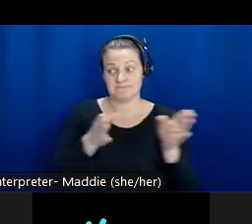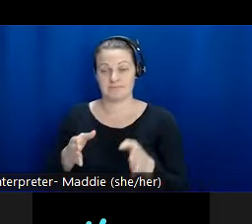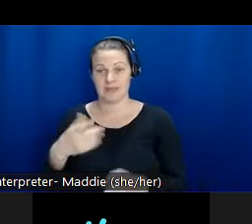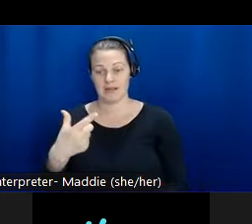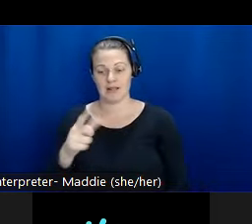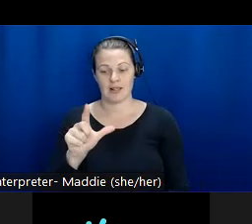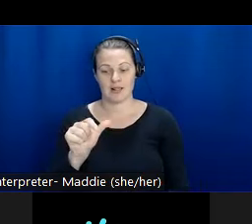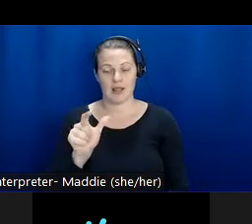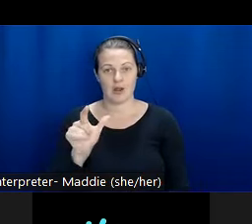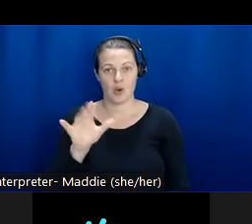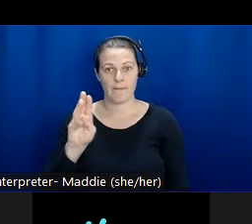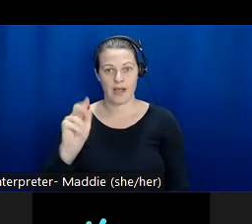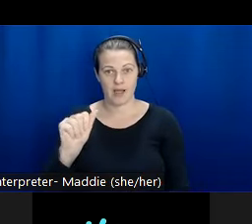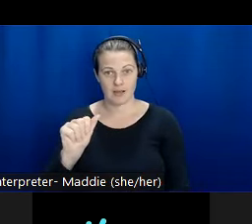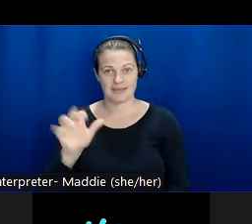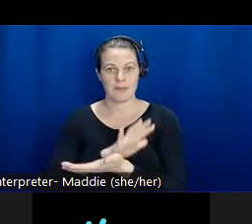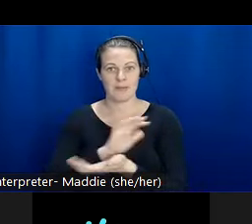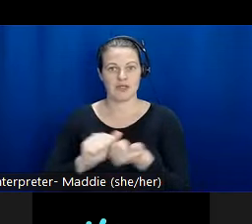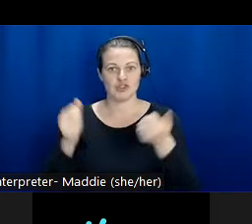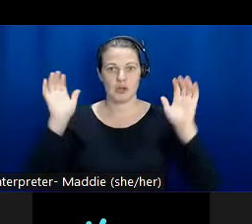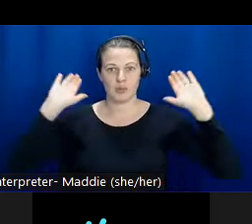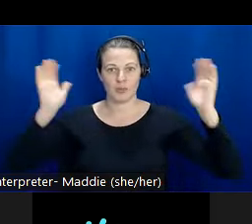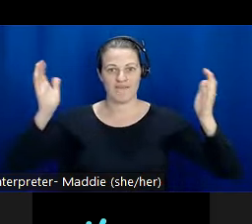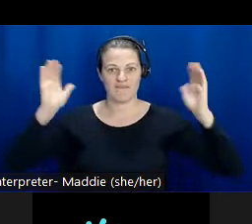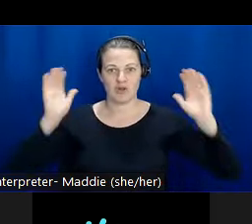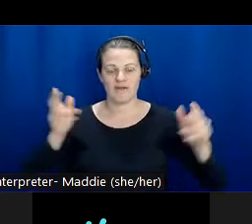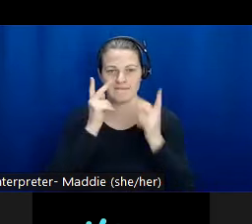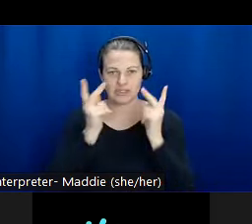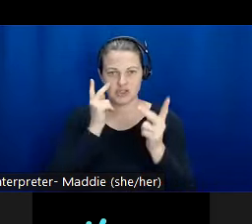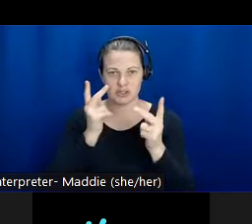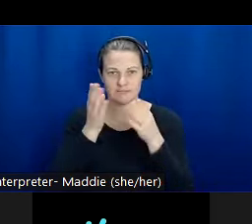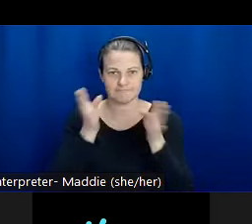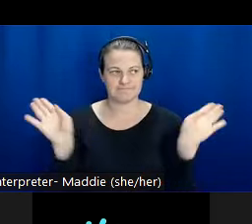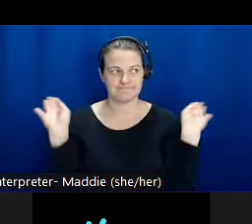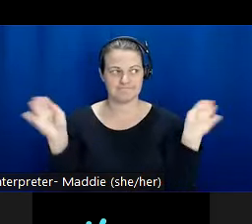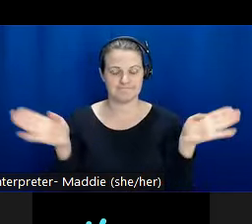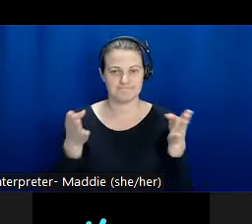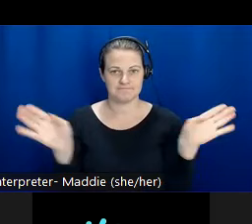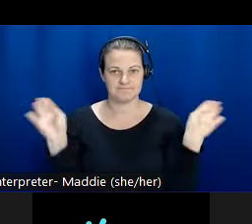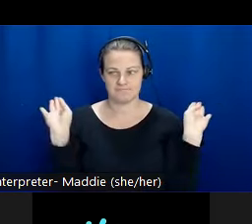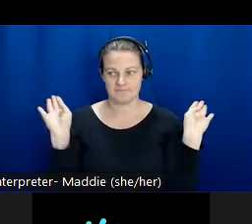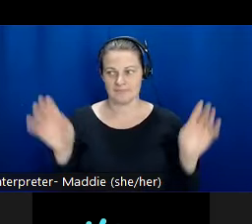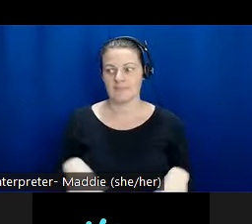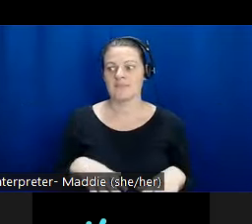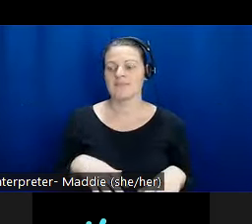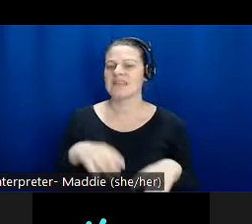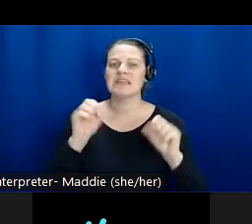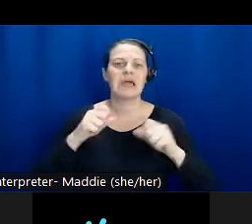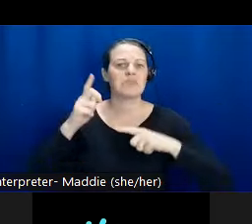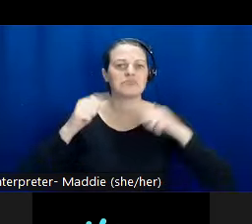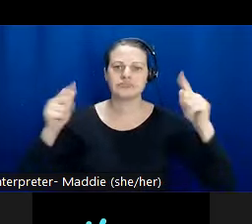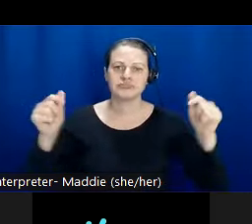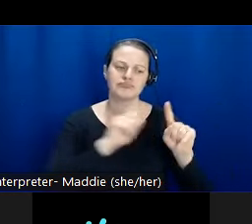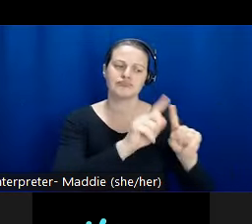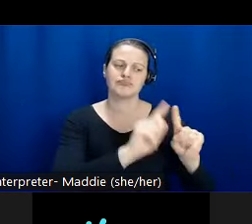your peripheral vision. And this can happen to varied degrees, but in something that looks like end-stage glaucoma, it